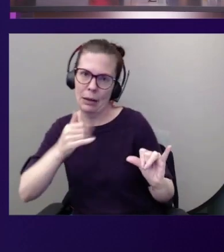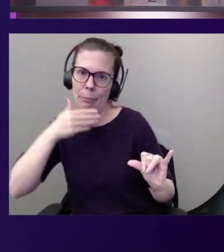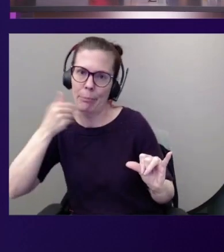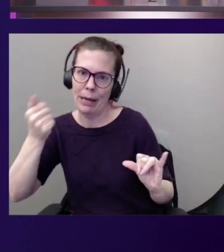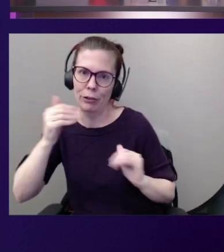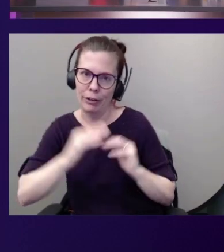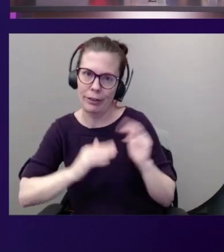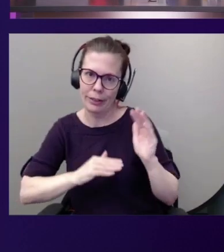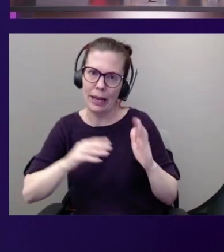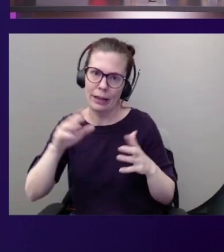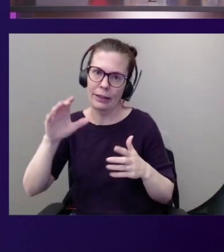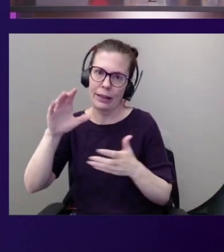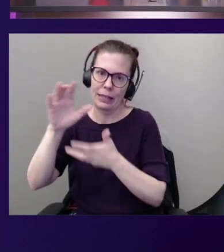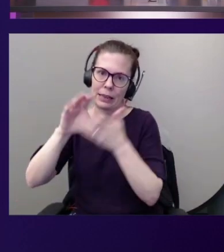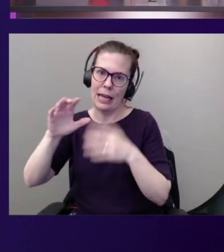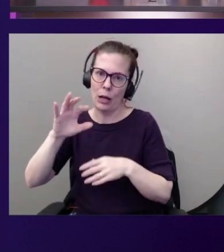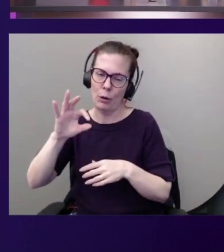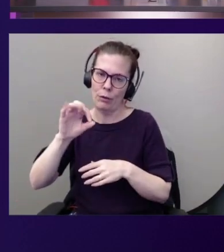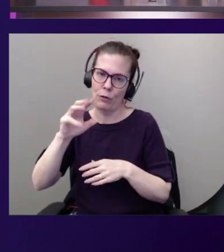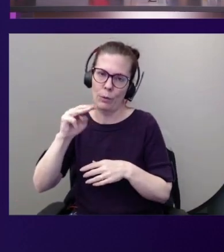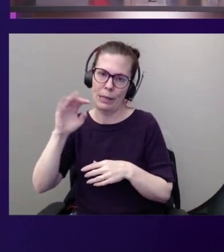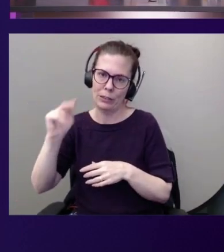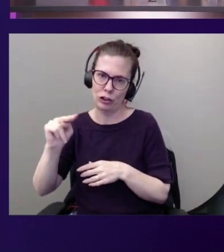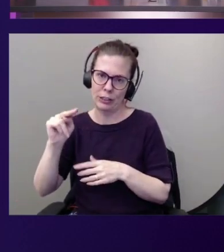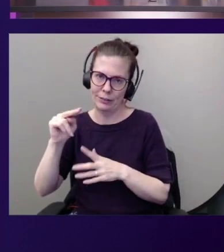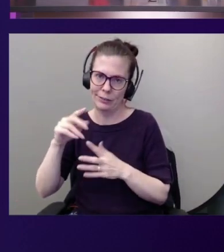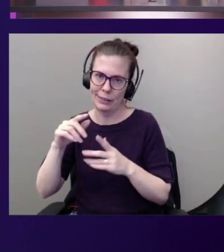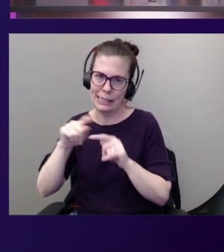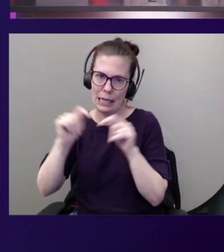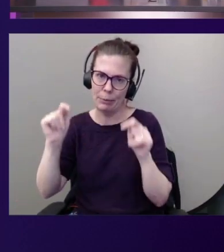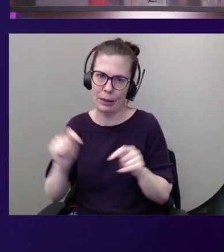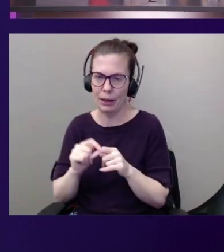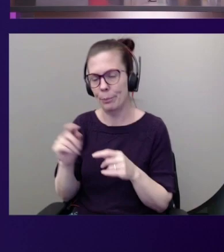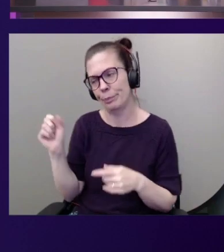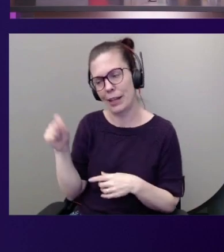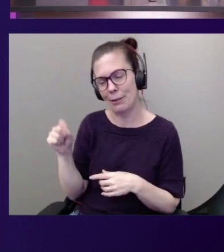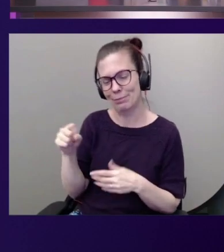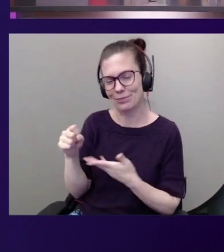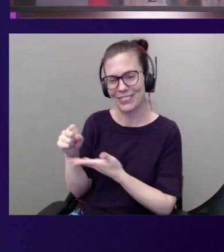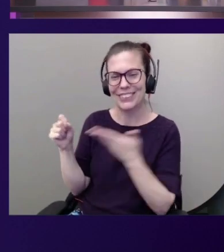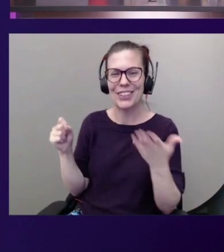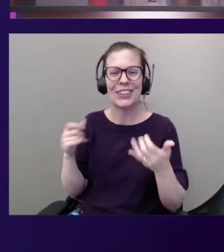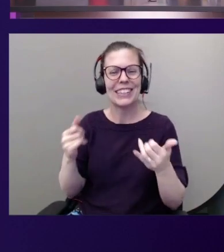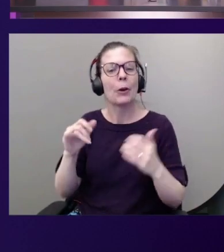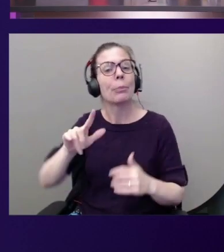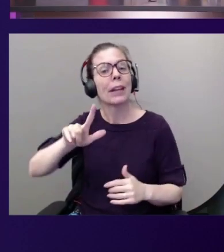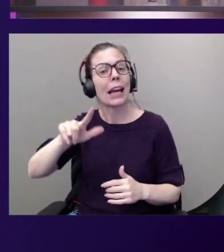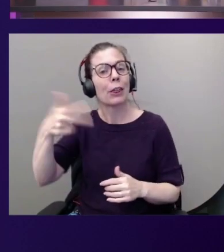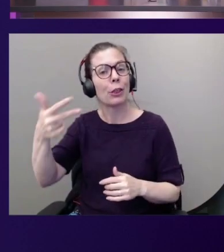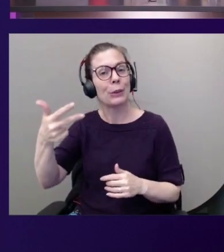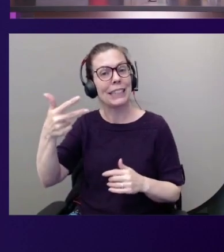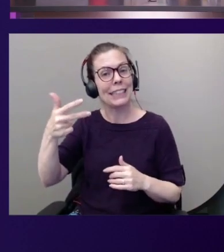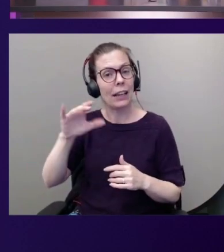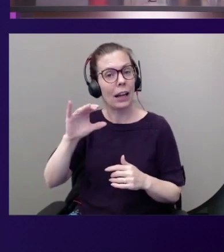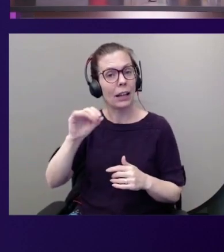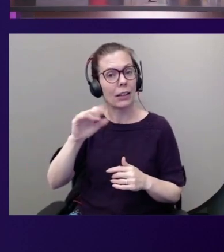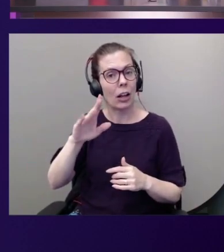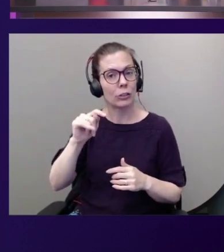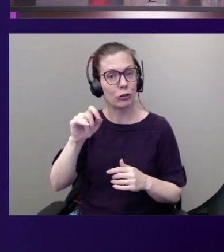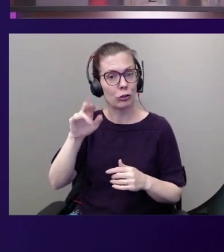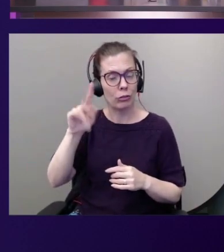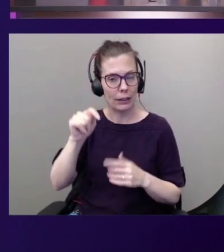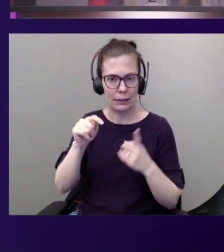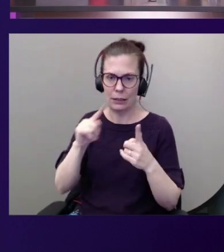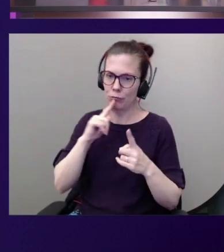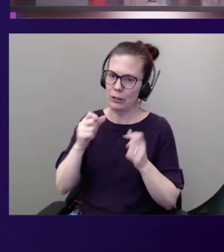the CloudFormation like template. Like, Oh yeah. Well, this brings me to L3 constructs. These are highly